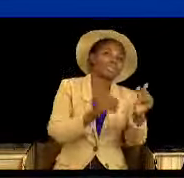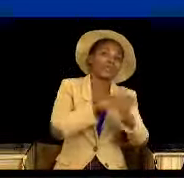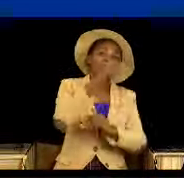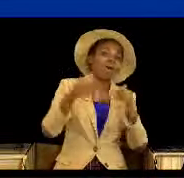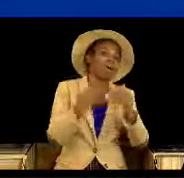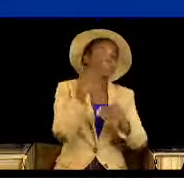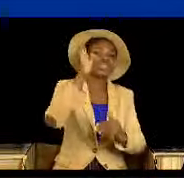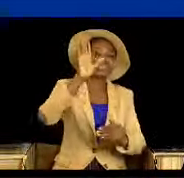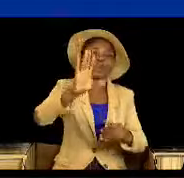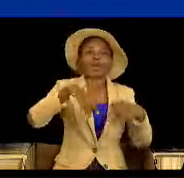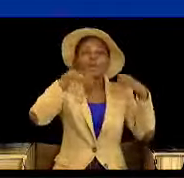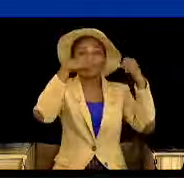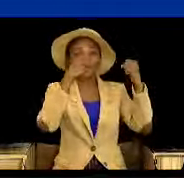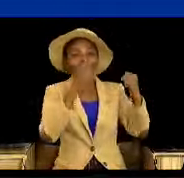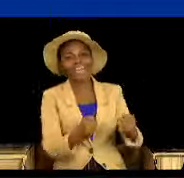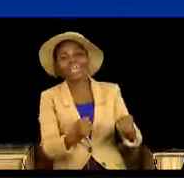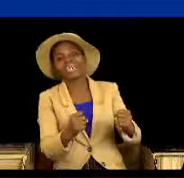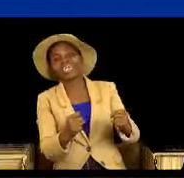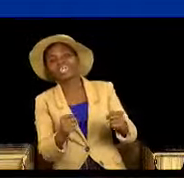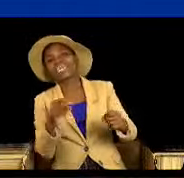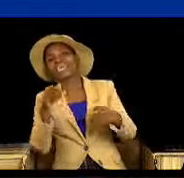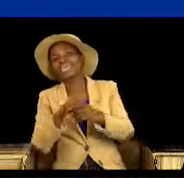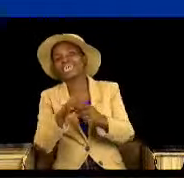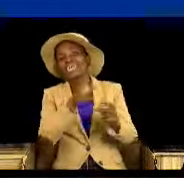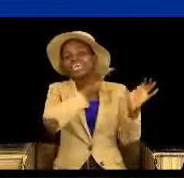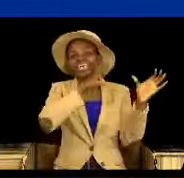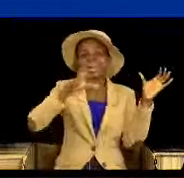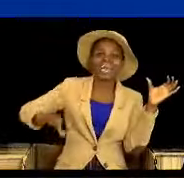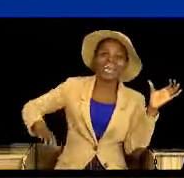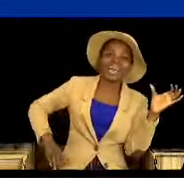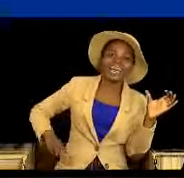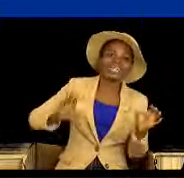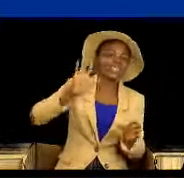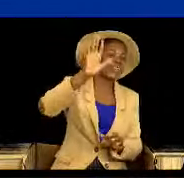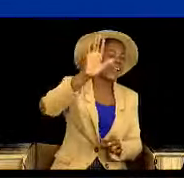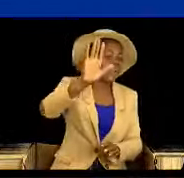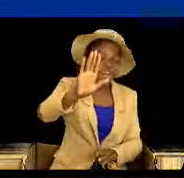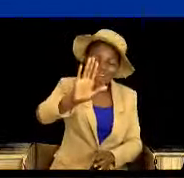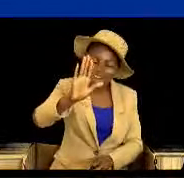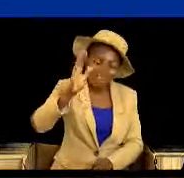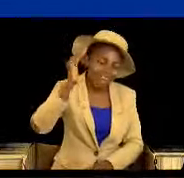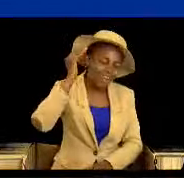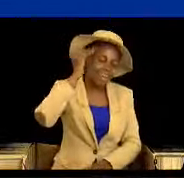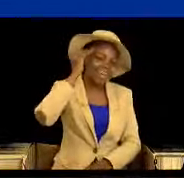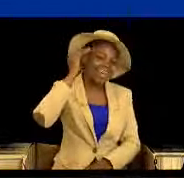the mind that was in Christ